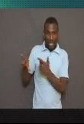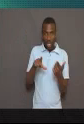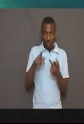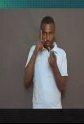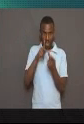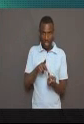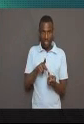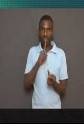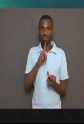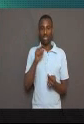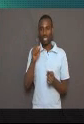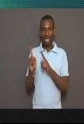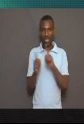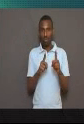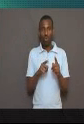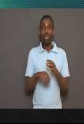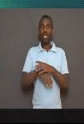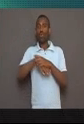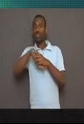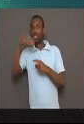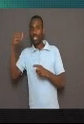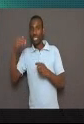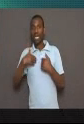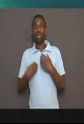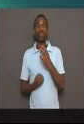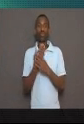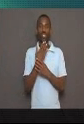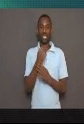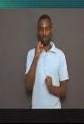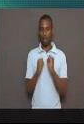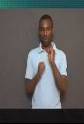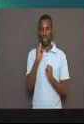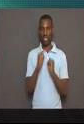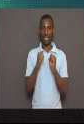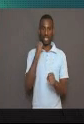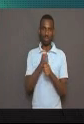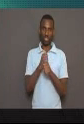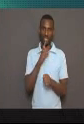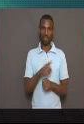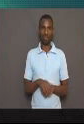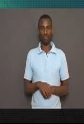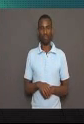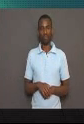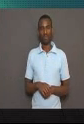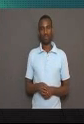it to an outside source, usually the Earth's